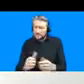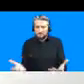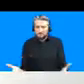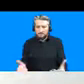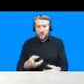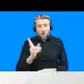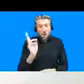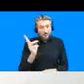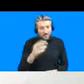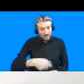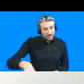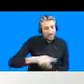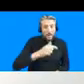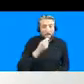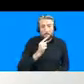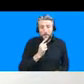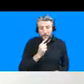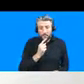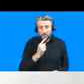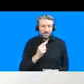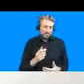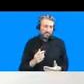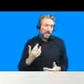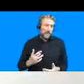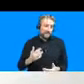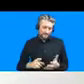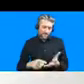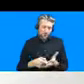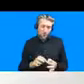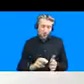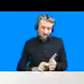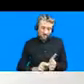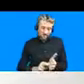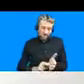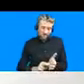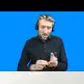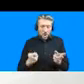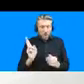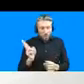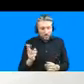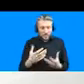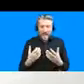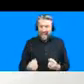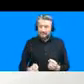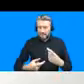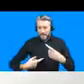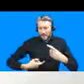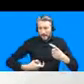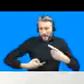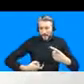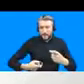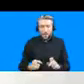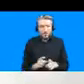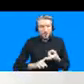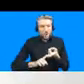tied to urban infrastructures in what are exploitative and often compulsory relationships